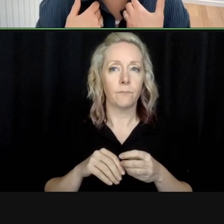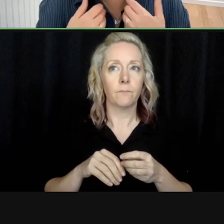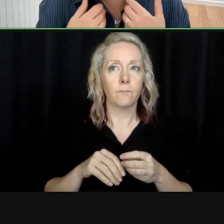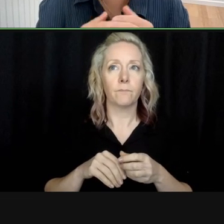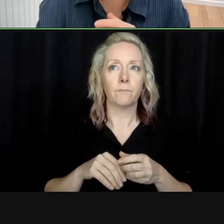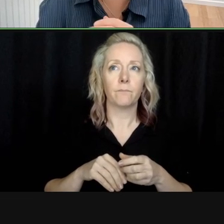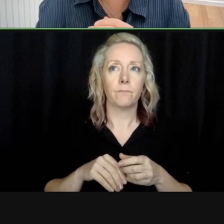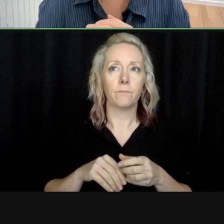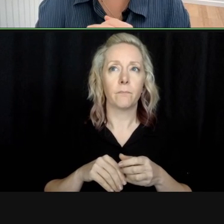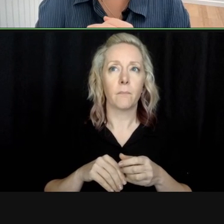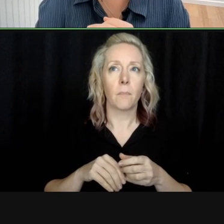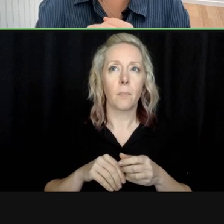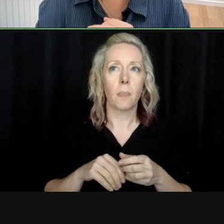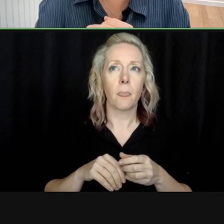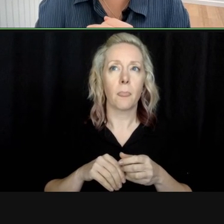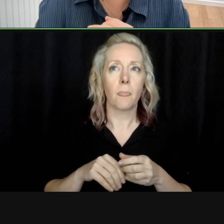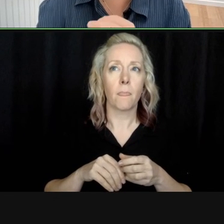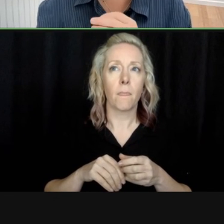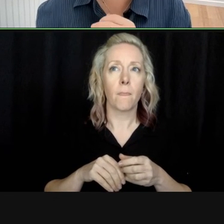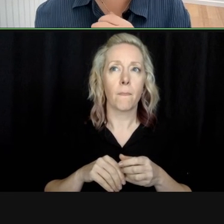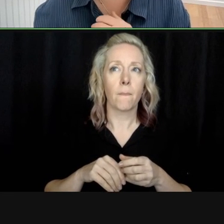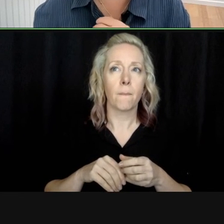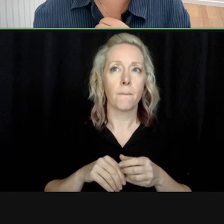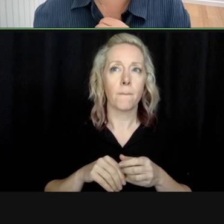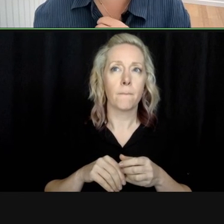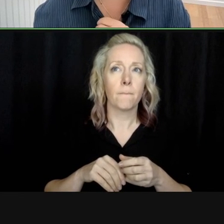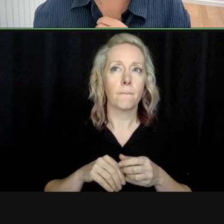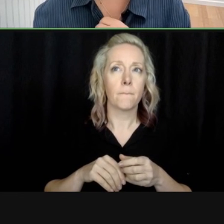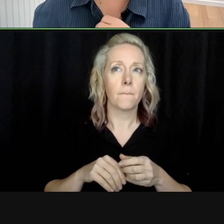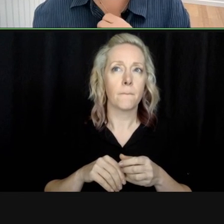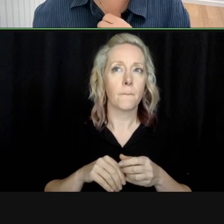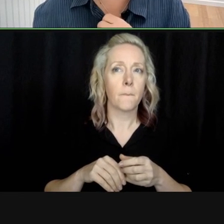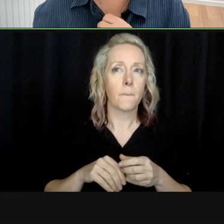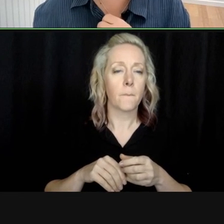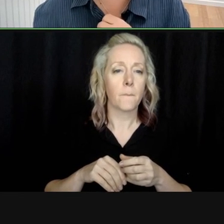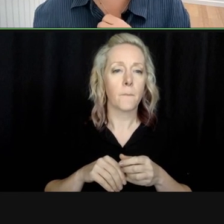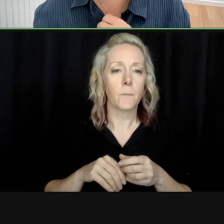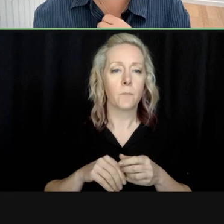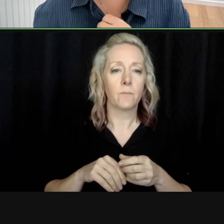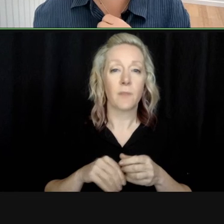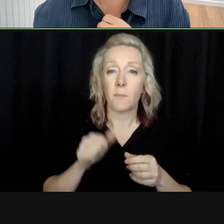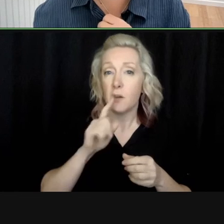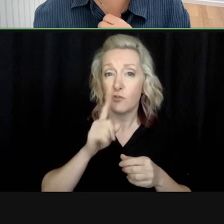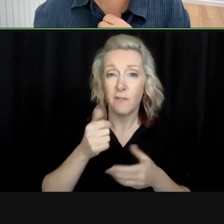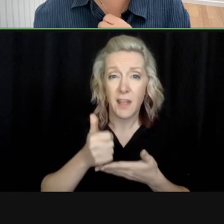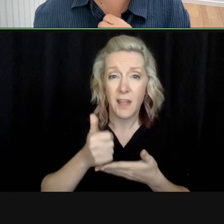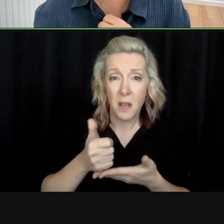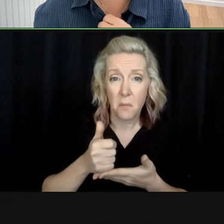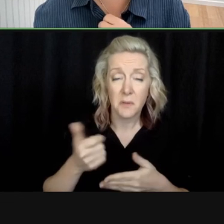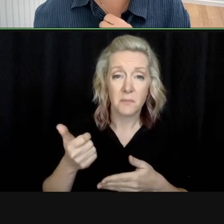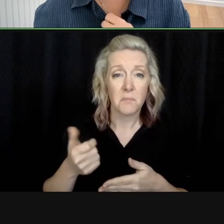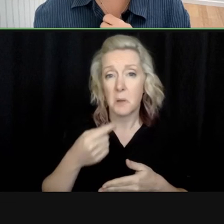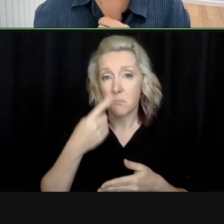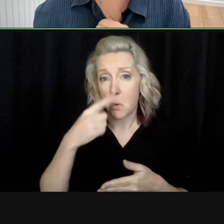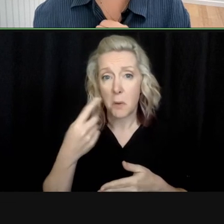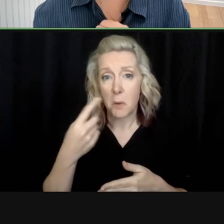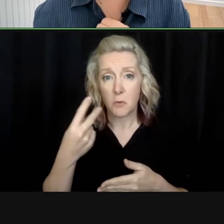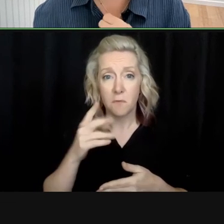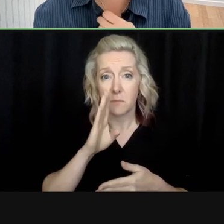to do with our sensory system. So I'm kind of just talking now, Julian. I don't know if that helps, but I would be happy to talk